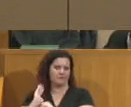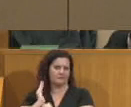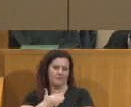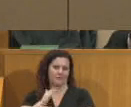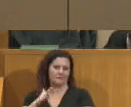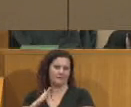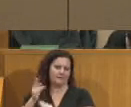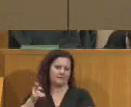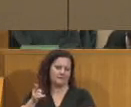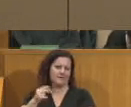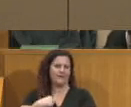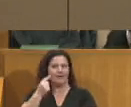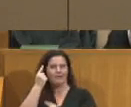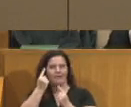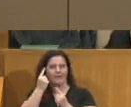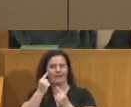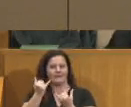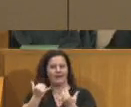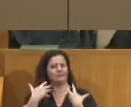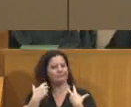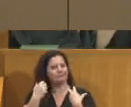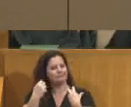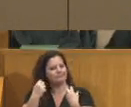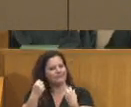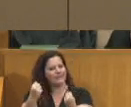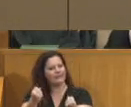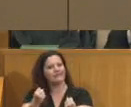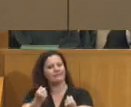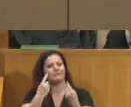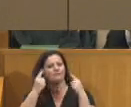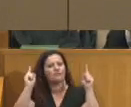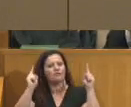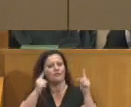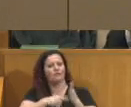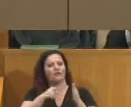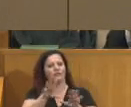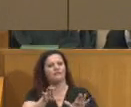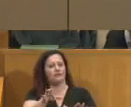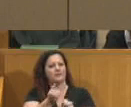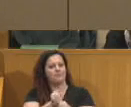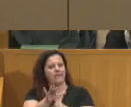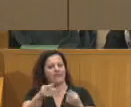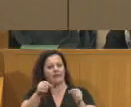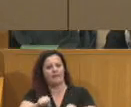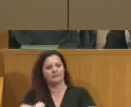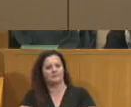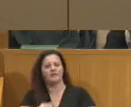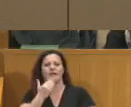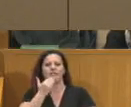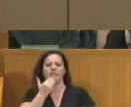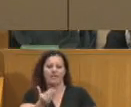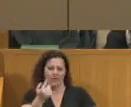we have a Charlotte Engineering Early College High School on the campus of UNC